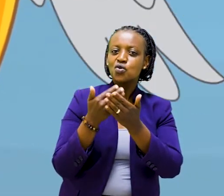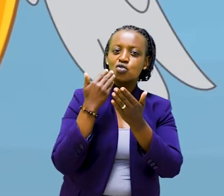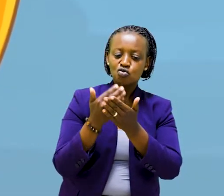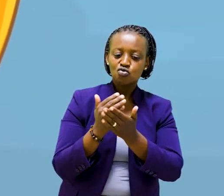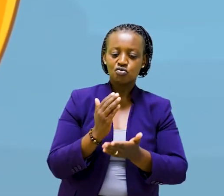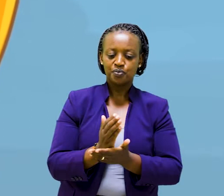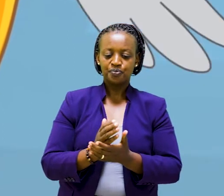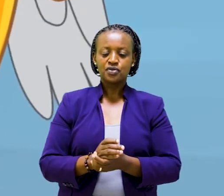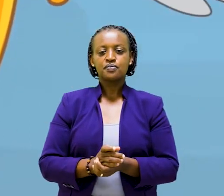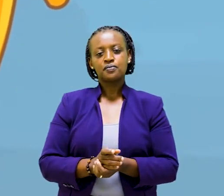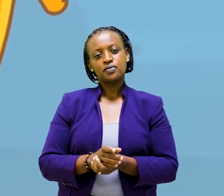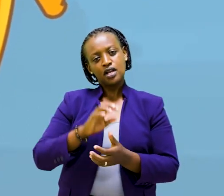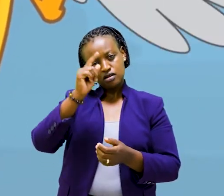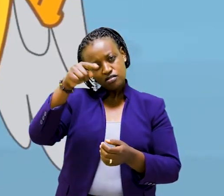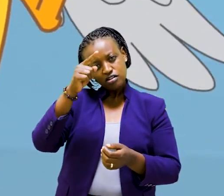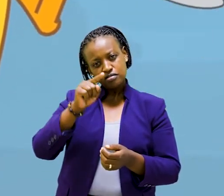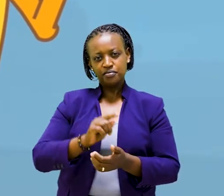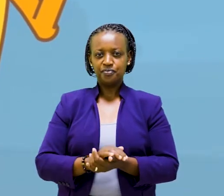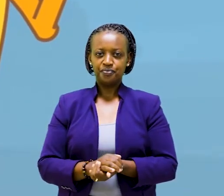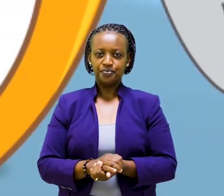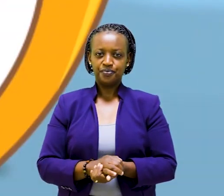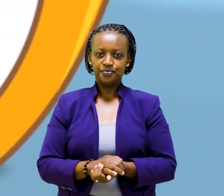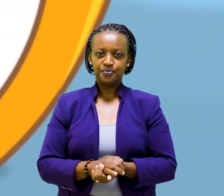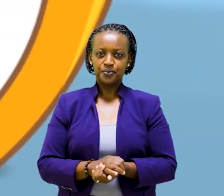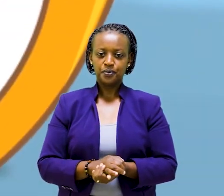Excellent. You are right, Mwiza.